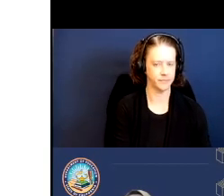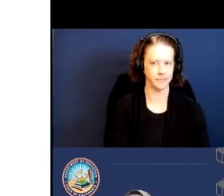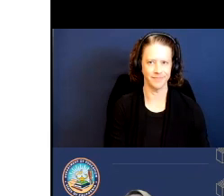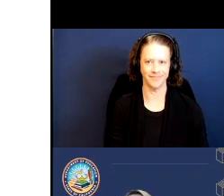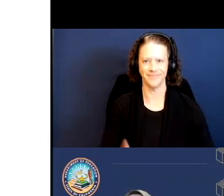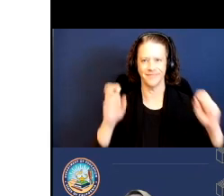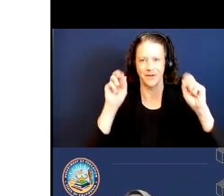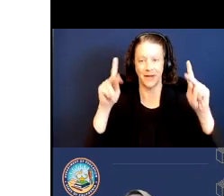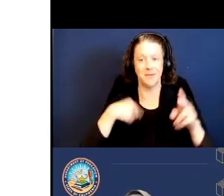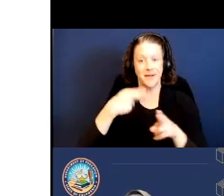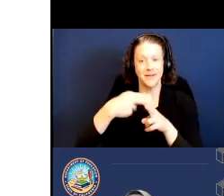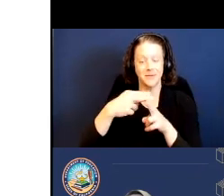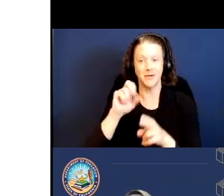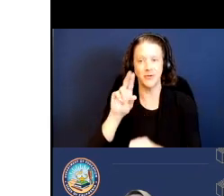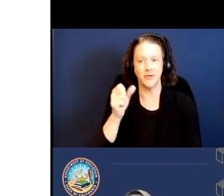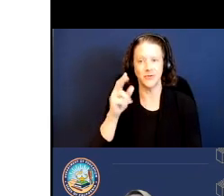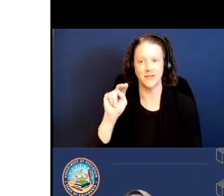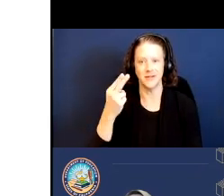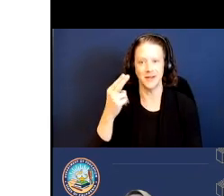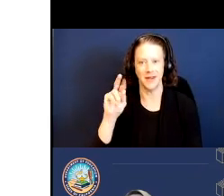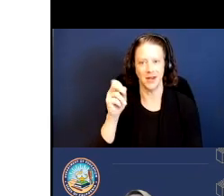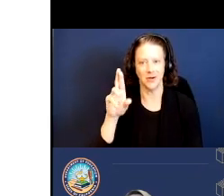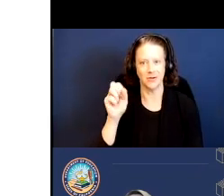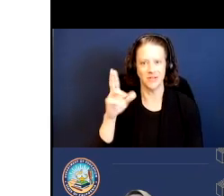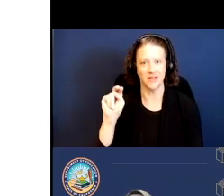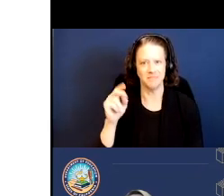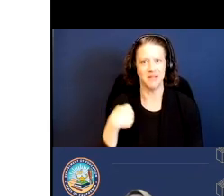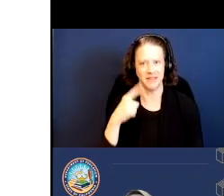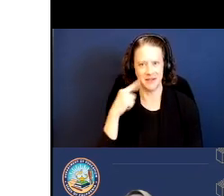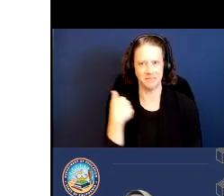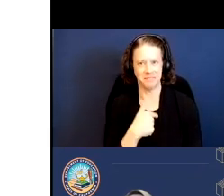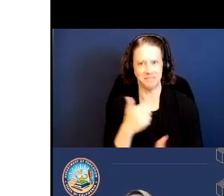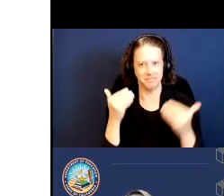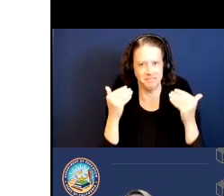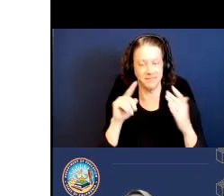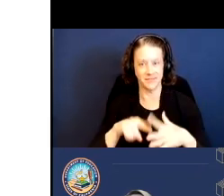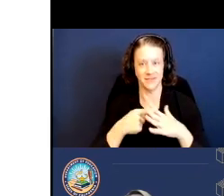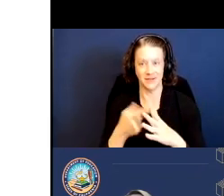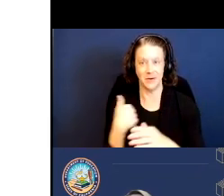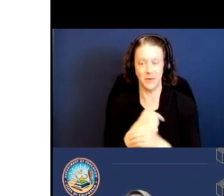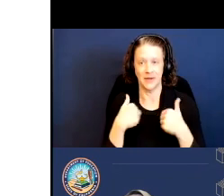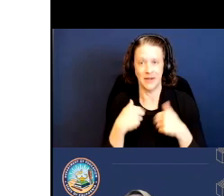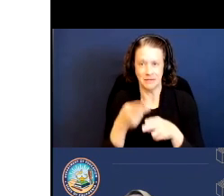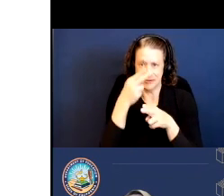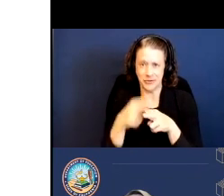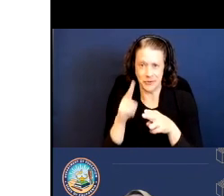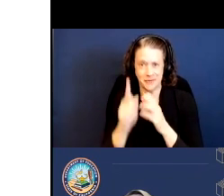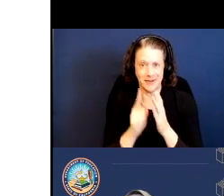This is Susan Henderson. I think we should get started because we have one short hour